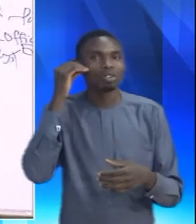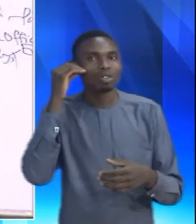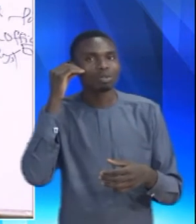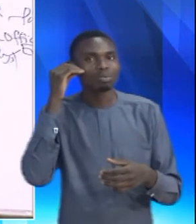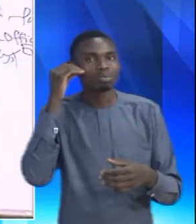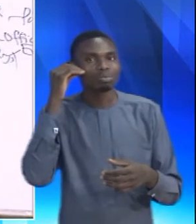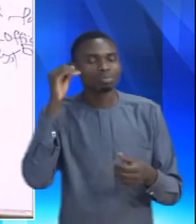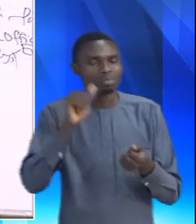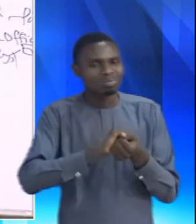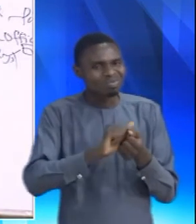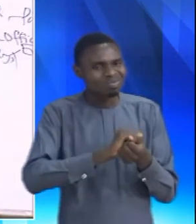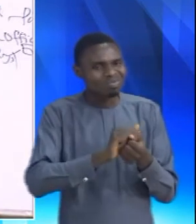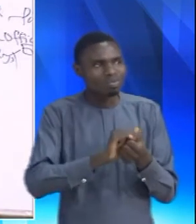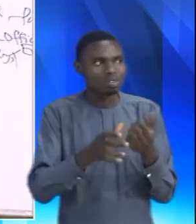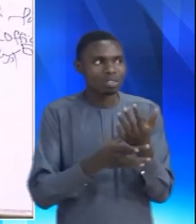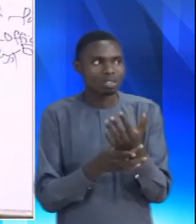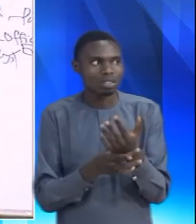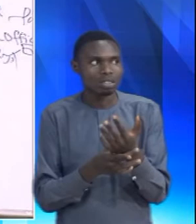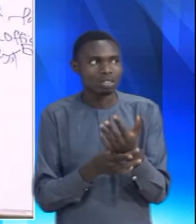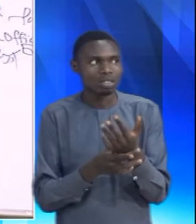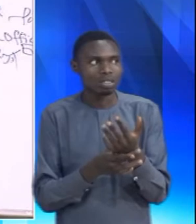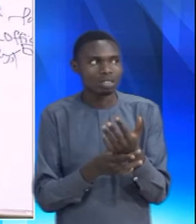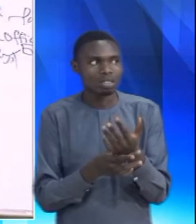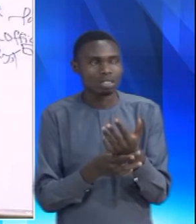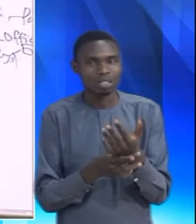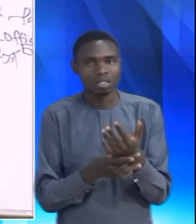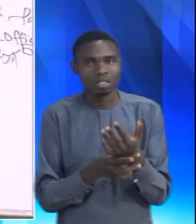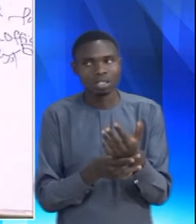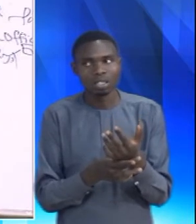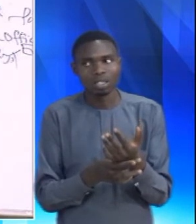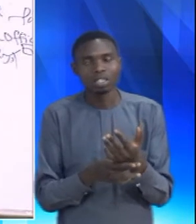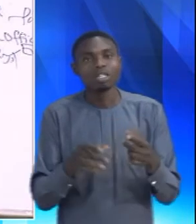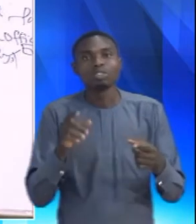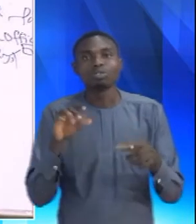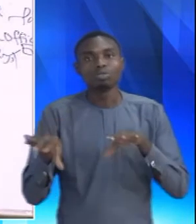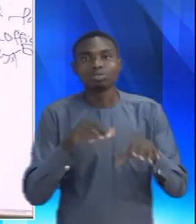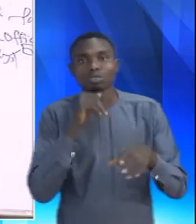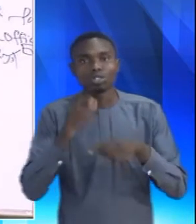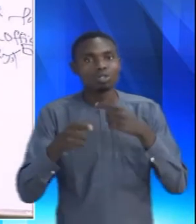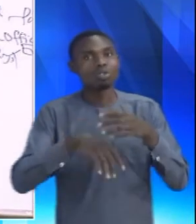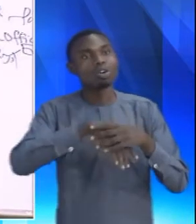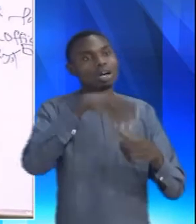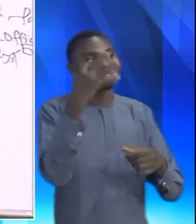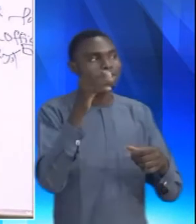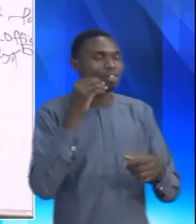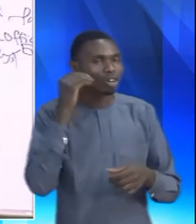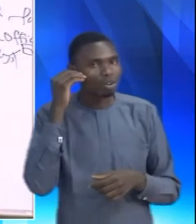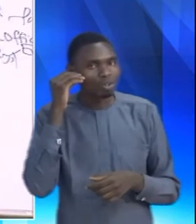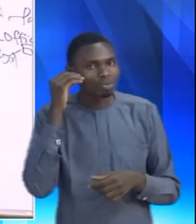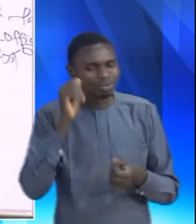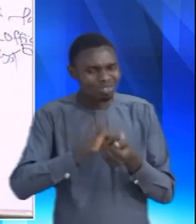Do not go out if not necessary. Your hand, you wash it when